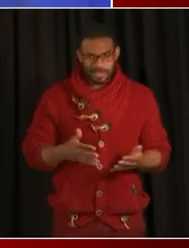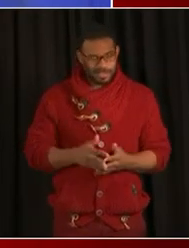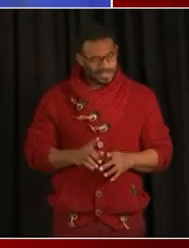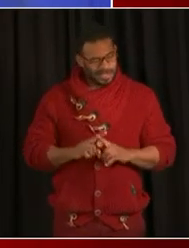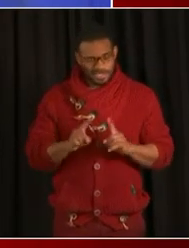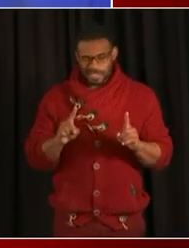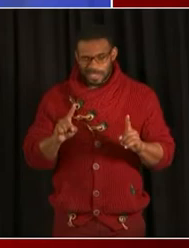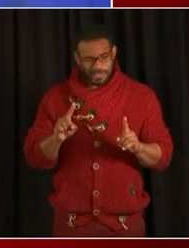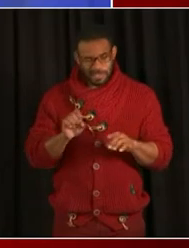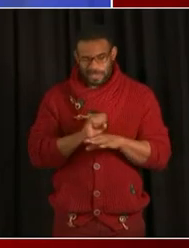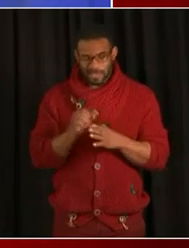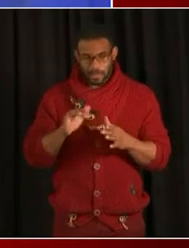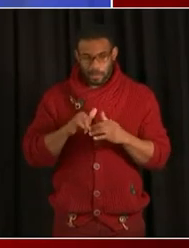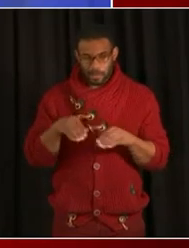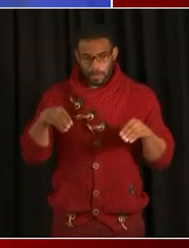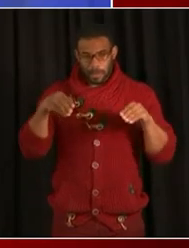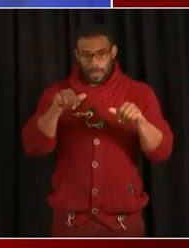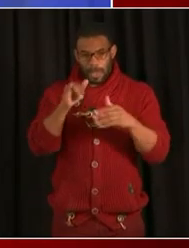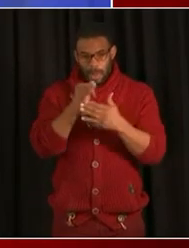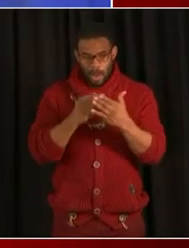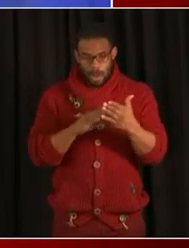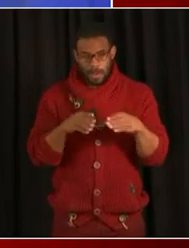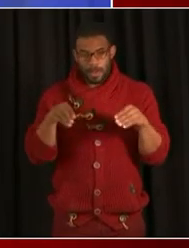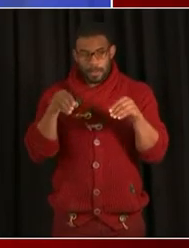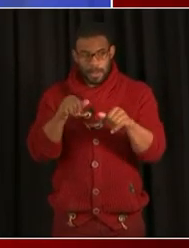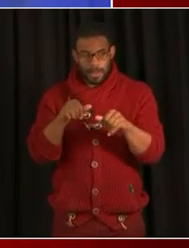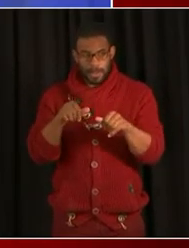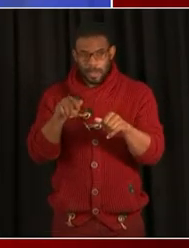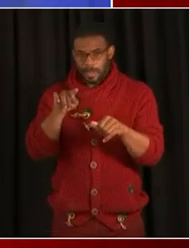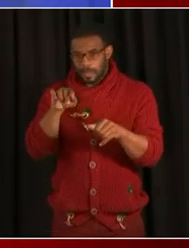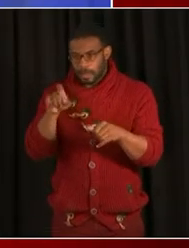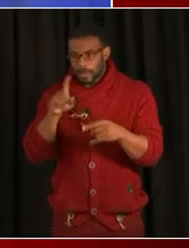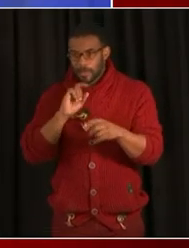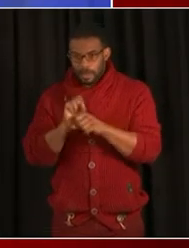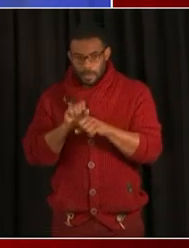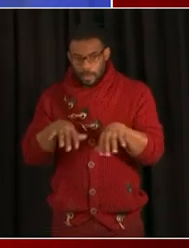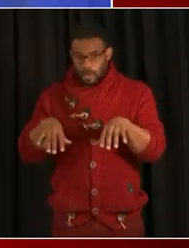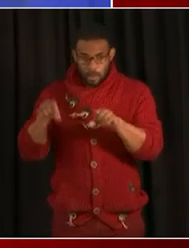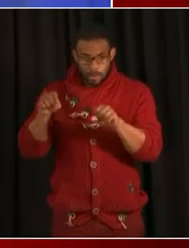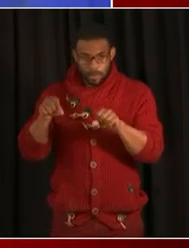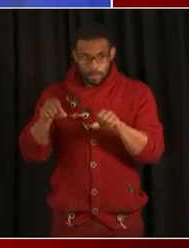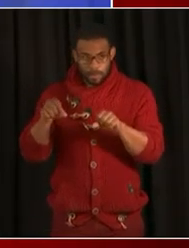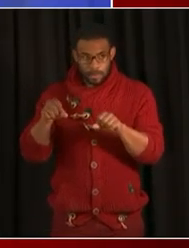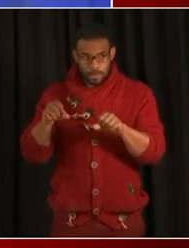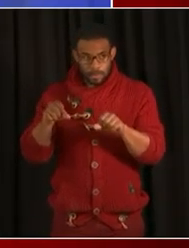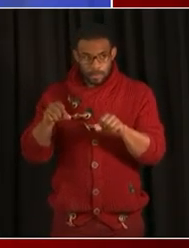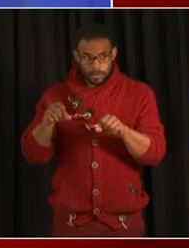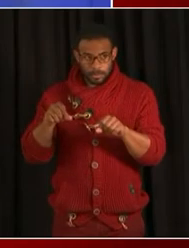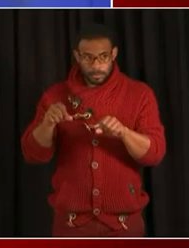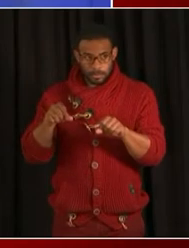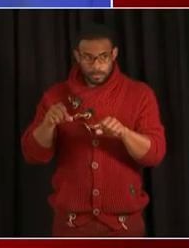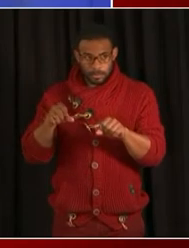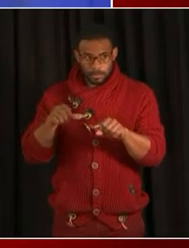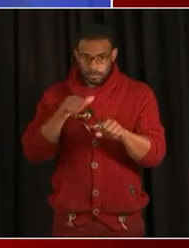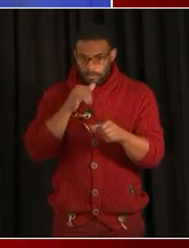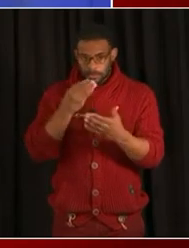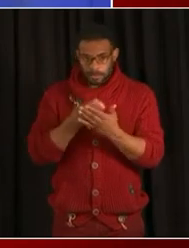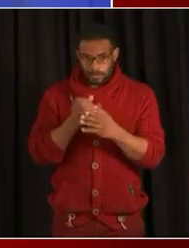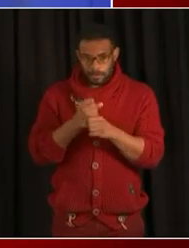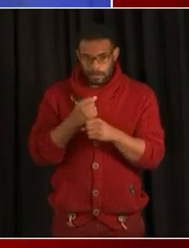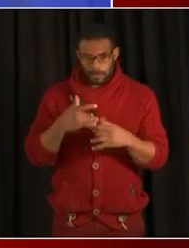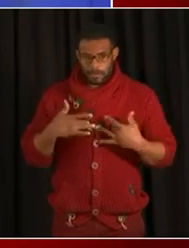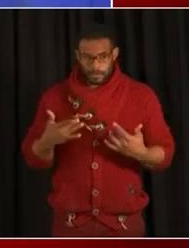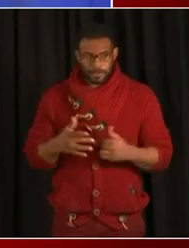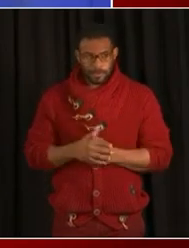here, and once you pay the artist and pay to actually put it on, it's not a